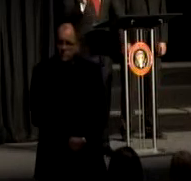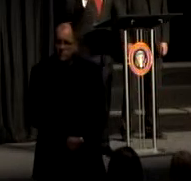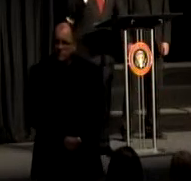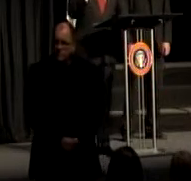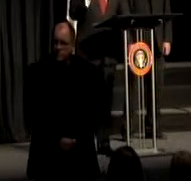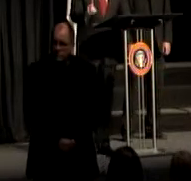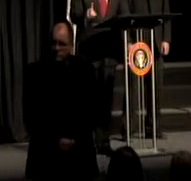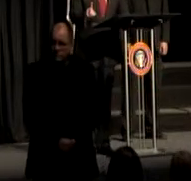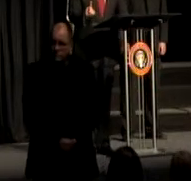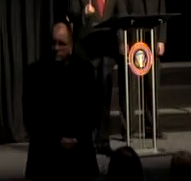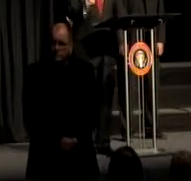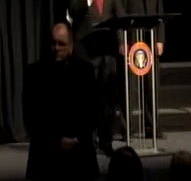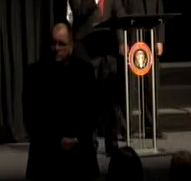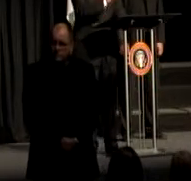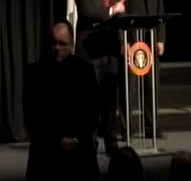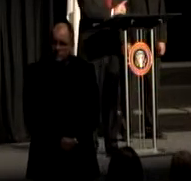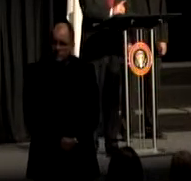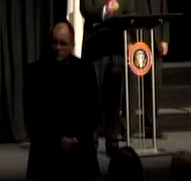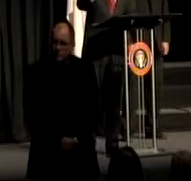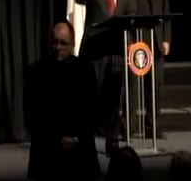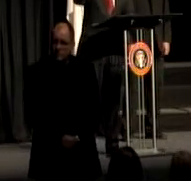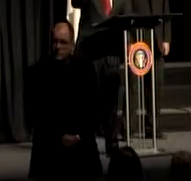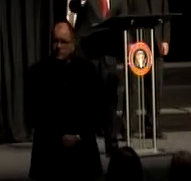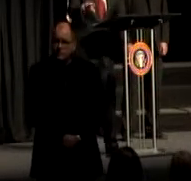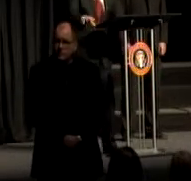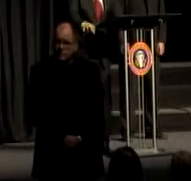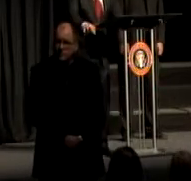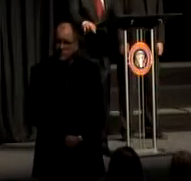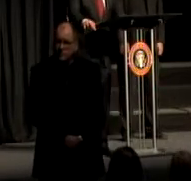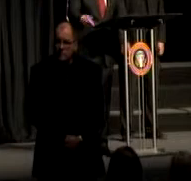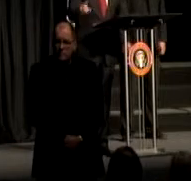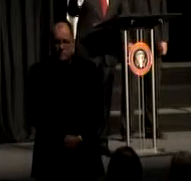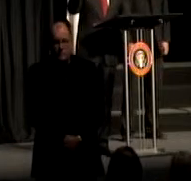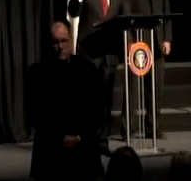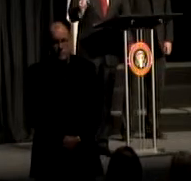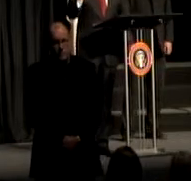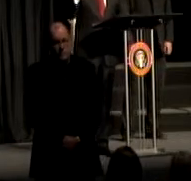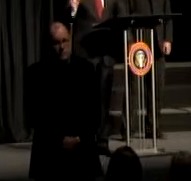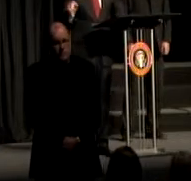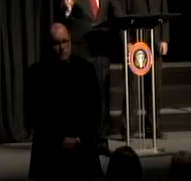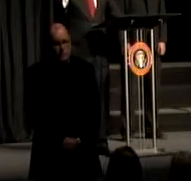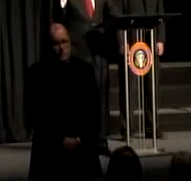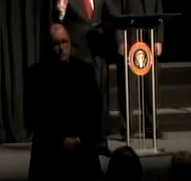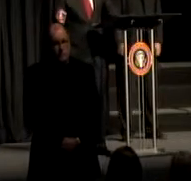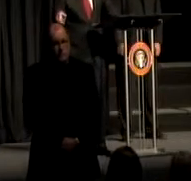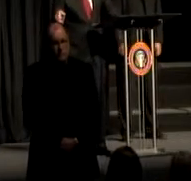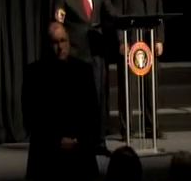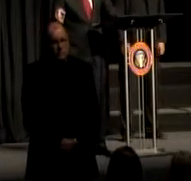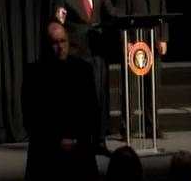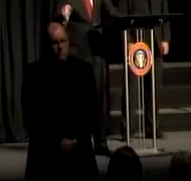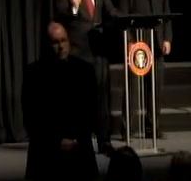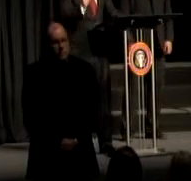so we can be more faithful in our debt in bringing down our debt and fulfilling God's call in